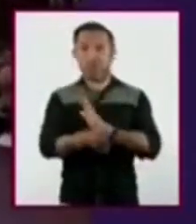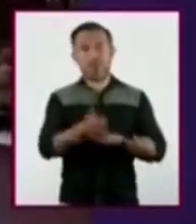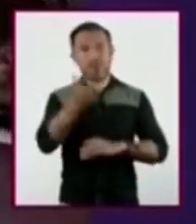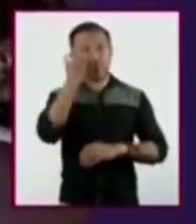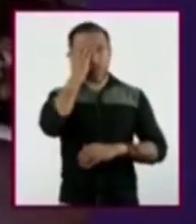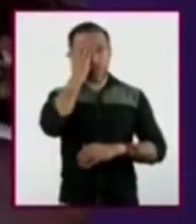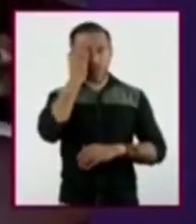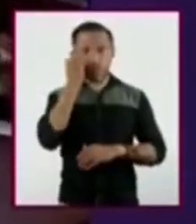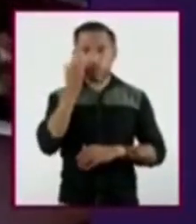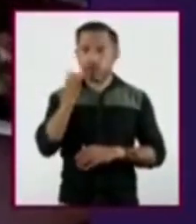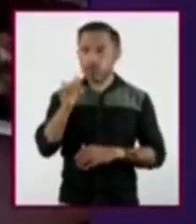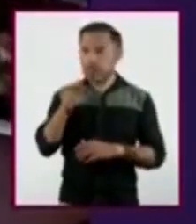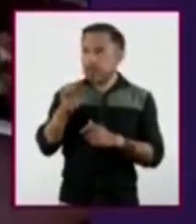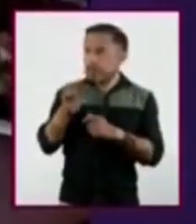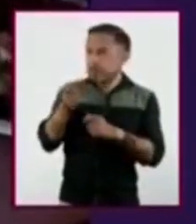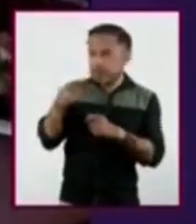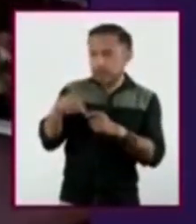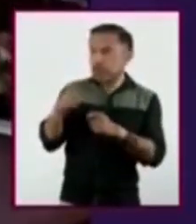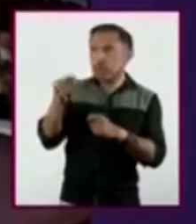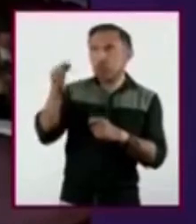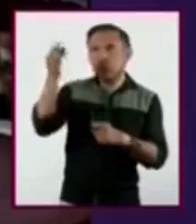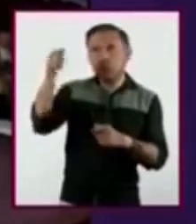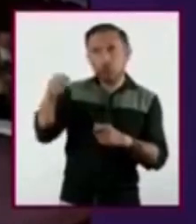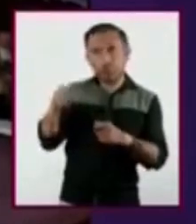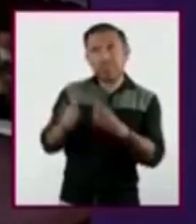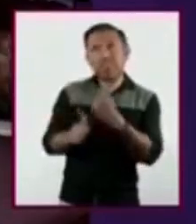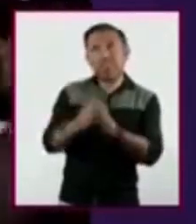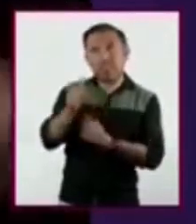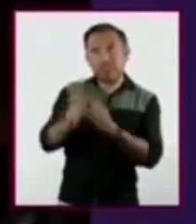awful. It's dangerous.